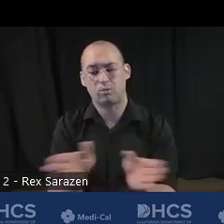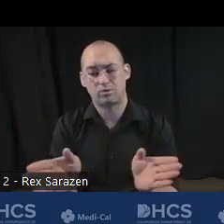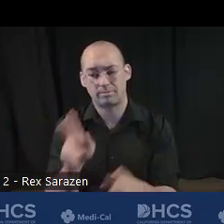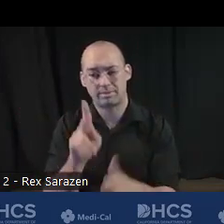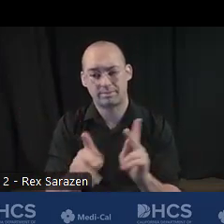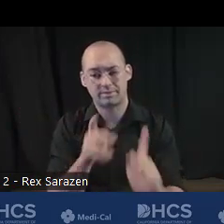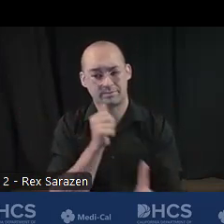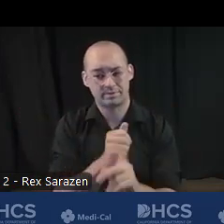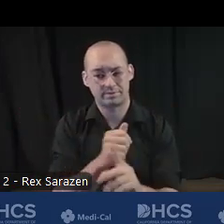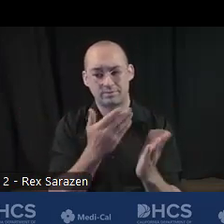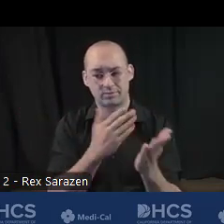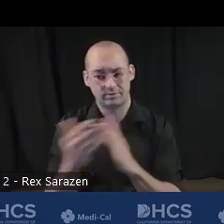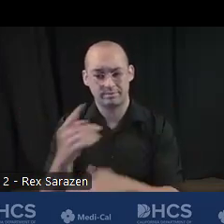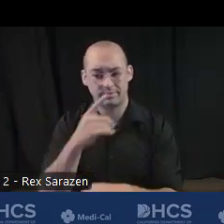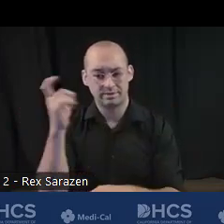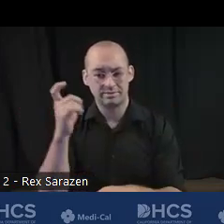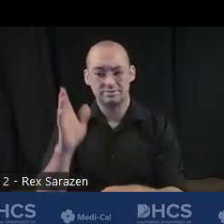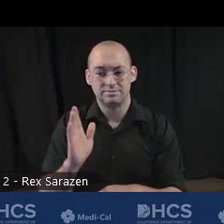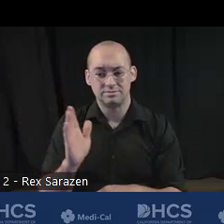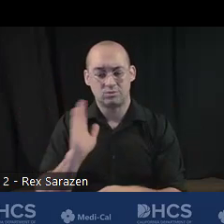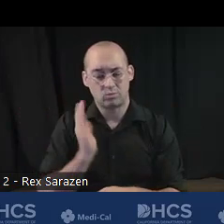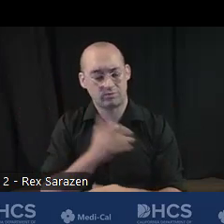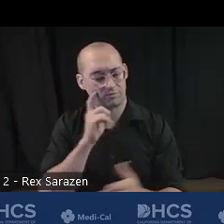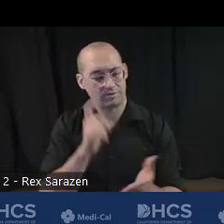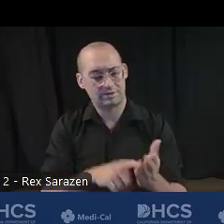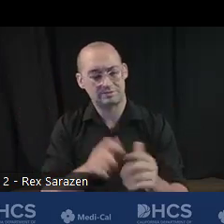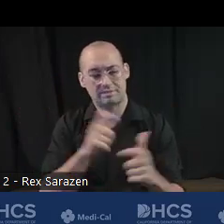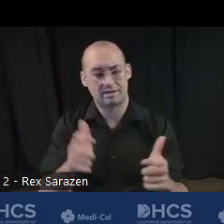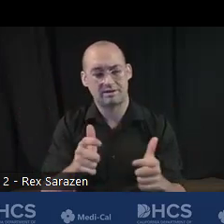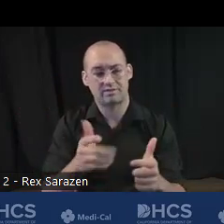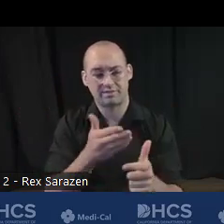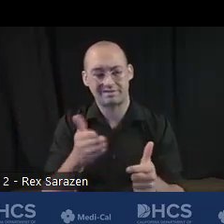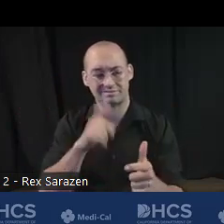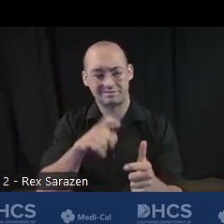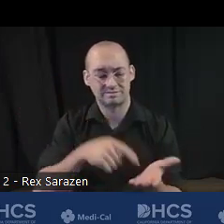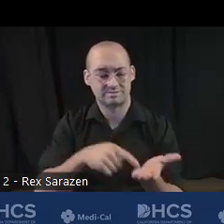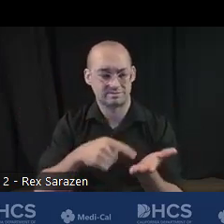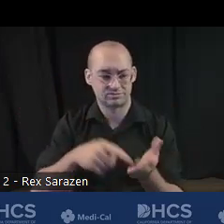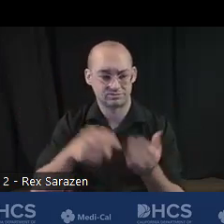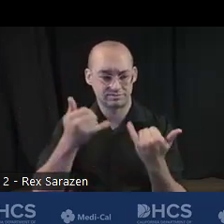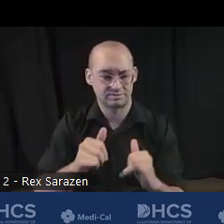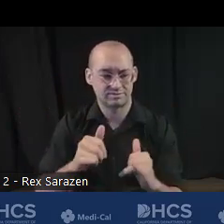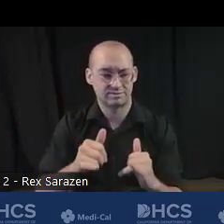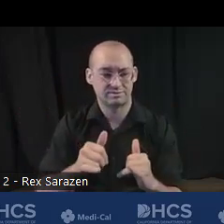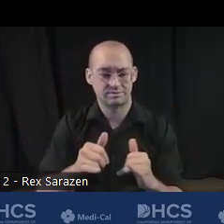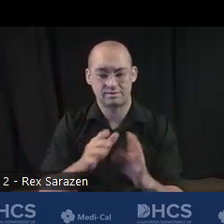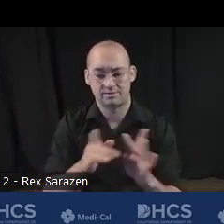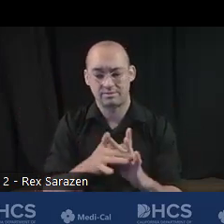community, because we recognize there's a lot of topics that still need to be discussed and also topics that require further